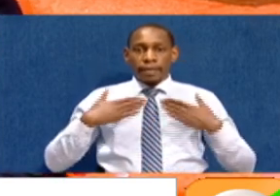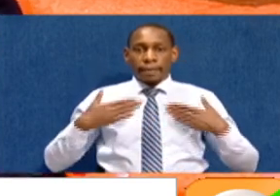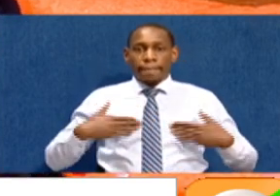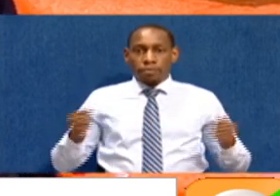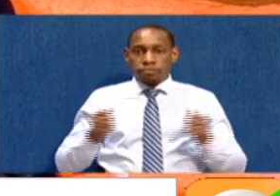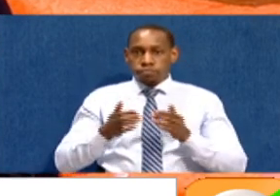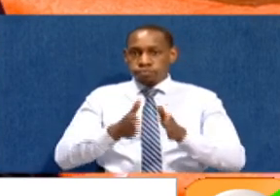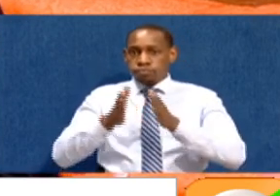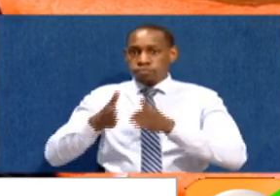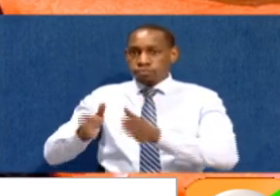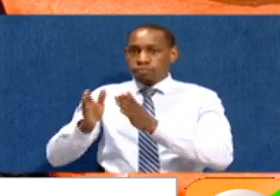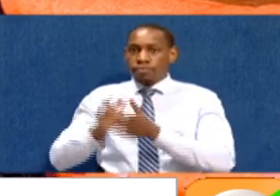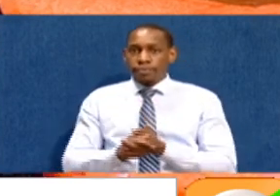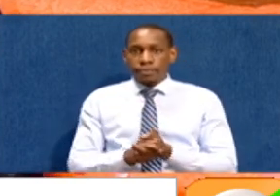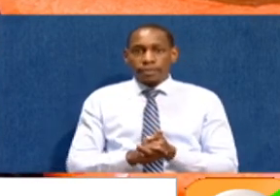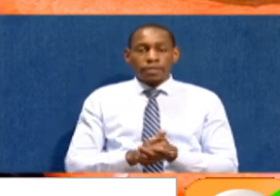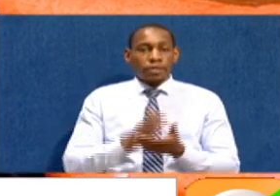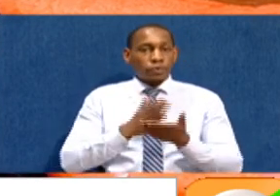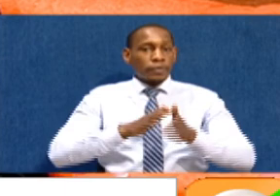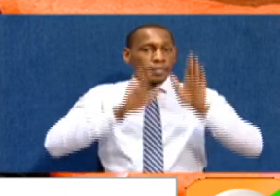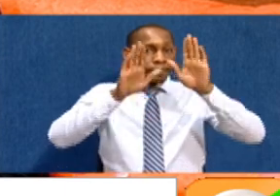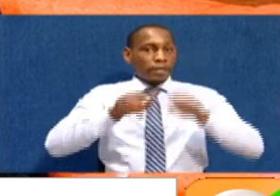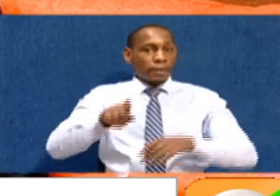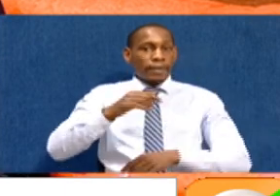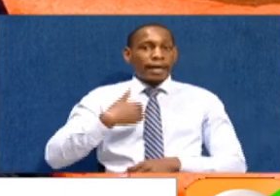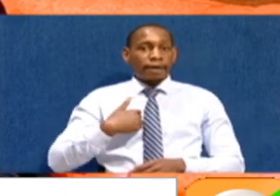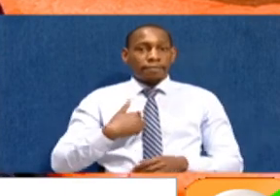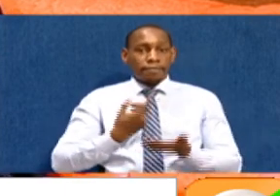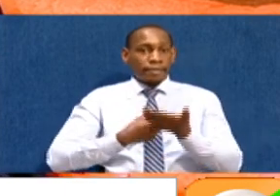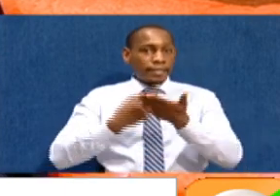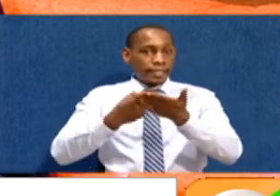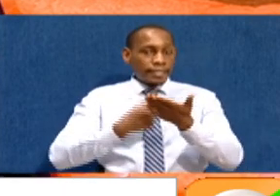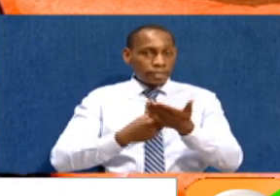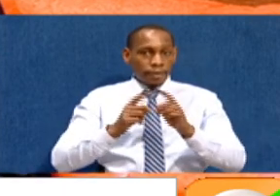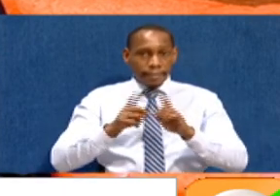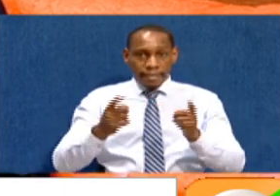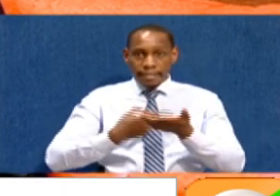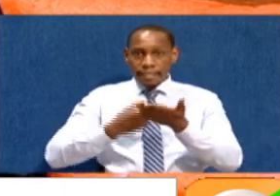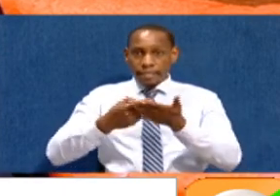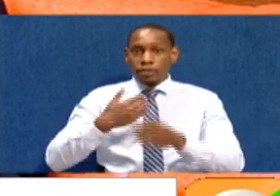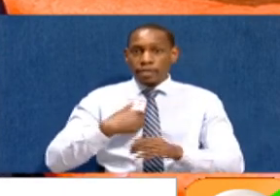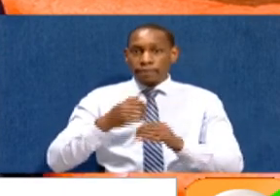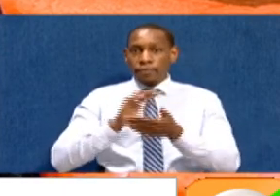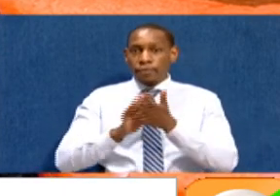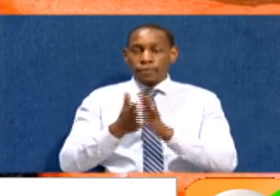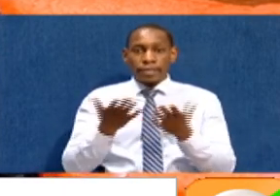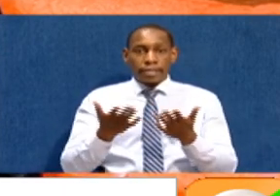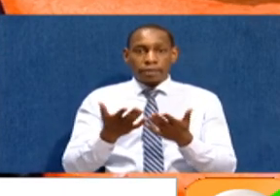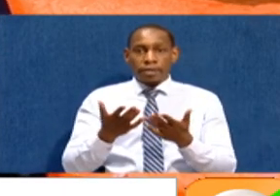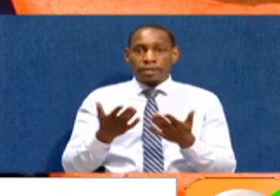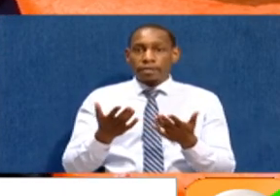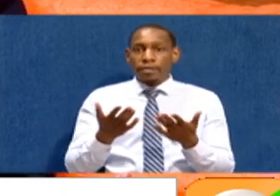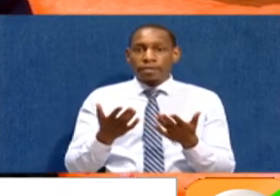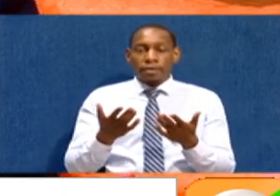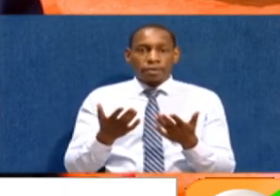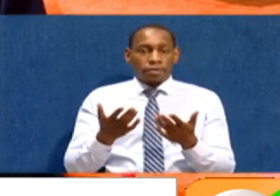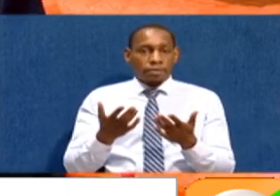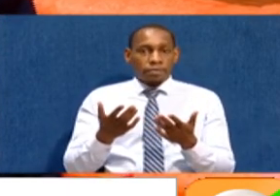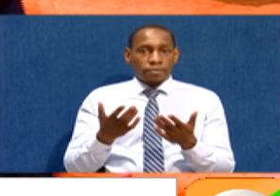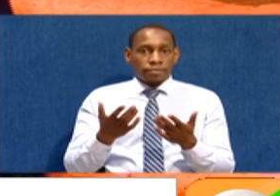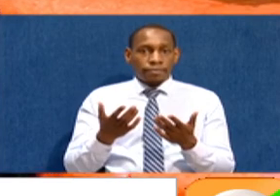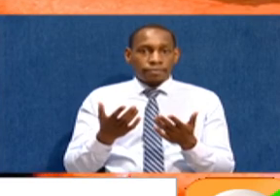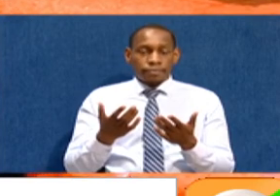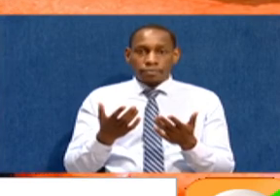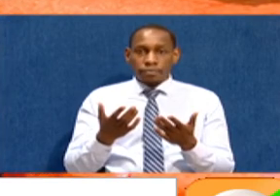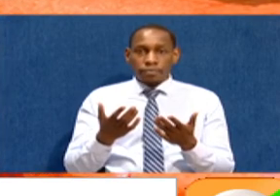important that we have this conversation. But we can have this conversation without the animals that seems to be